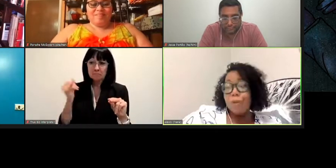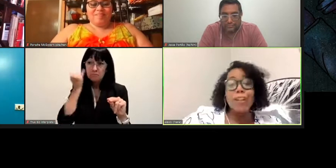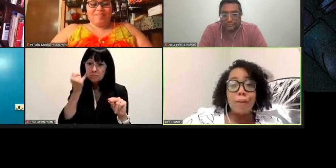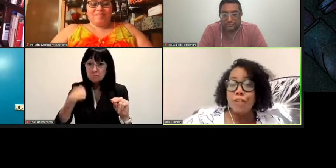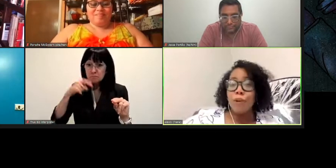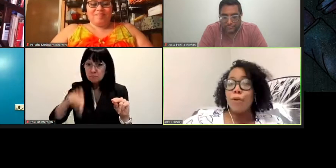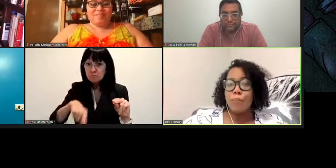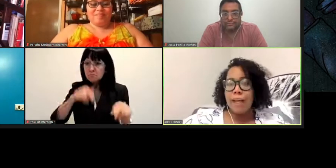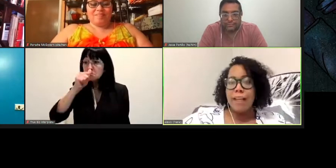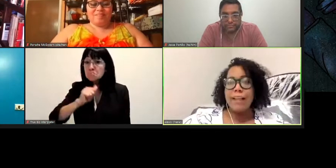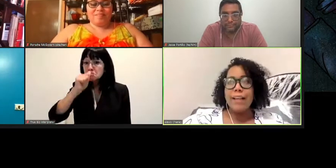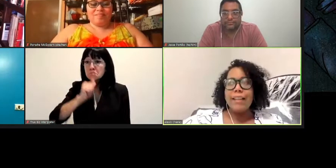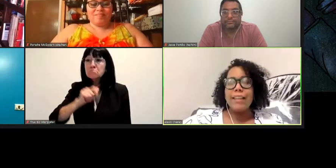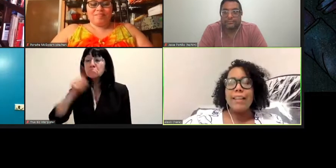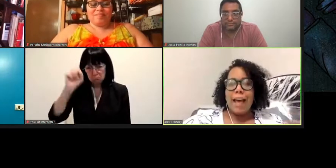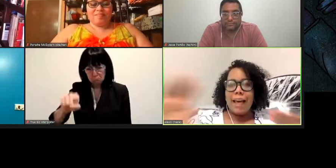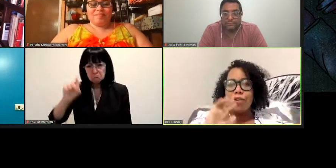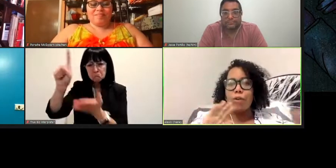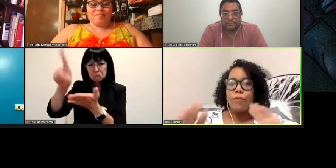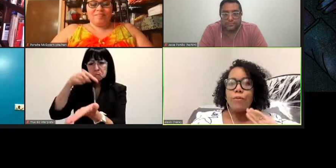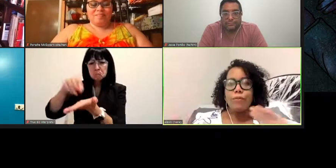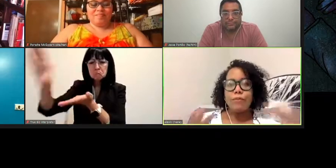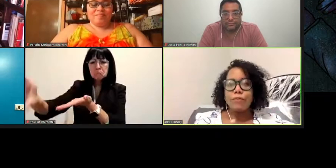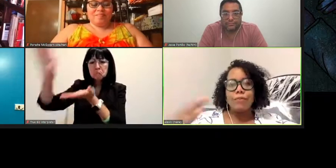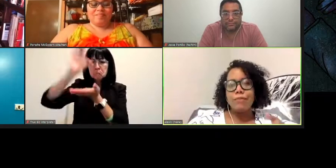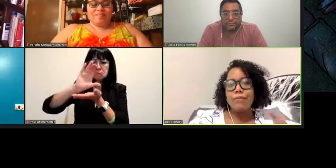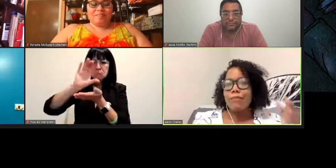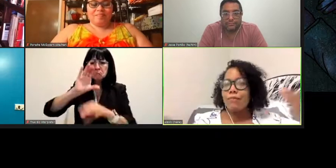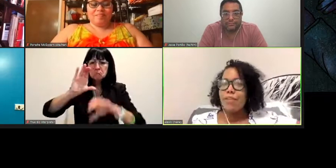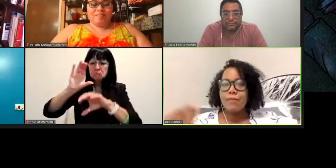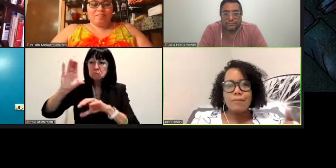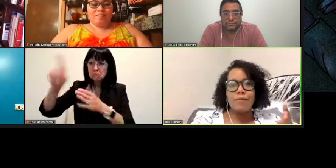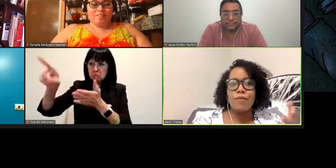Like, would love to, but that sort of